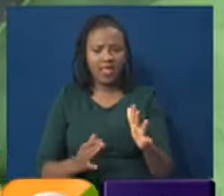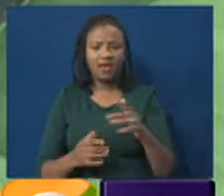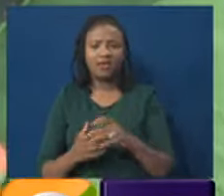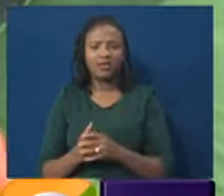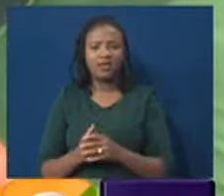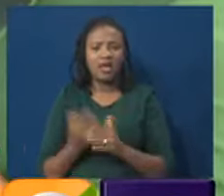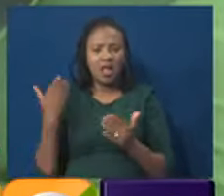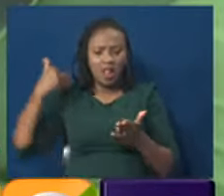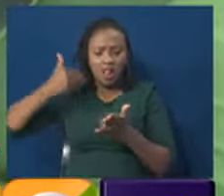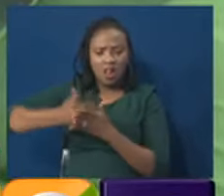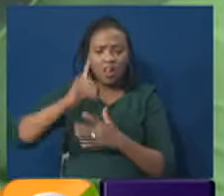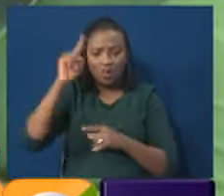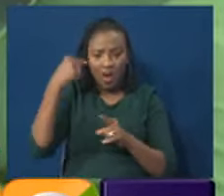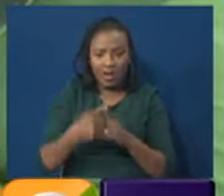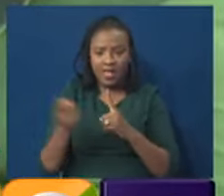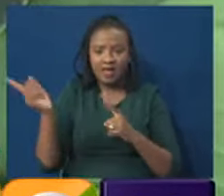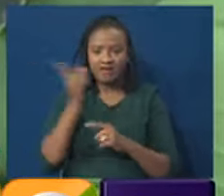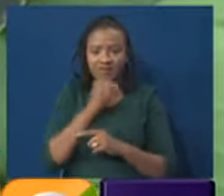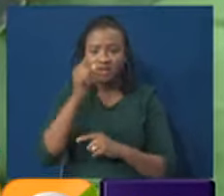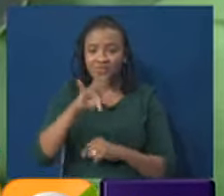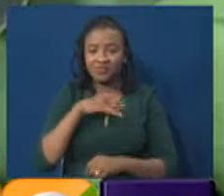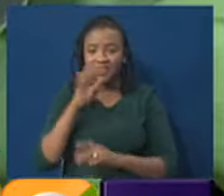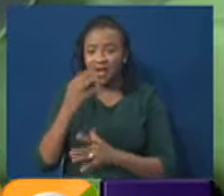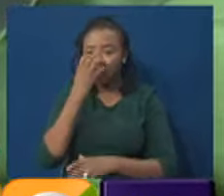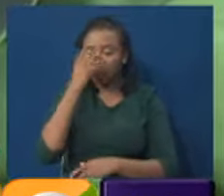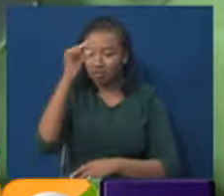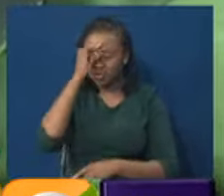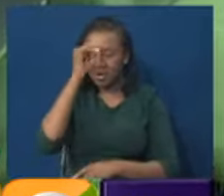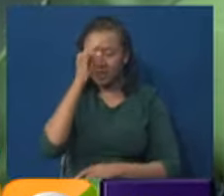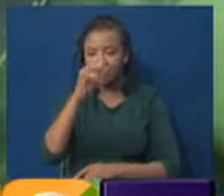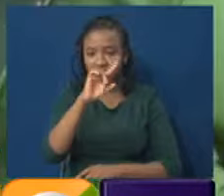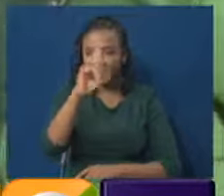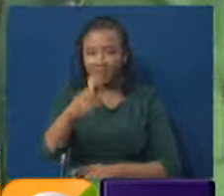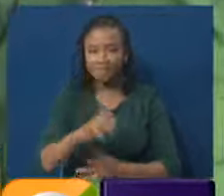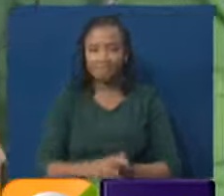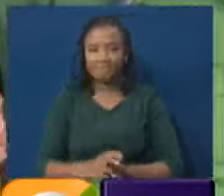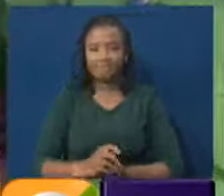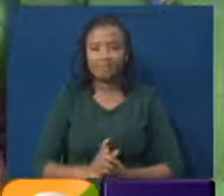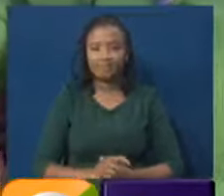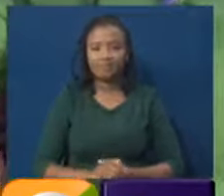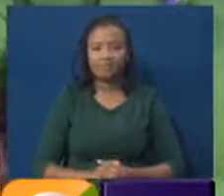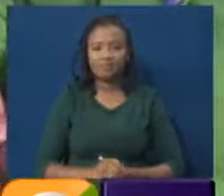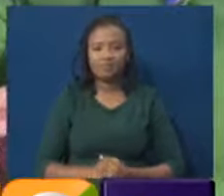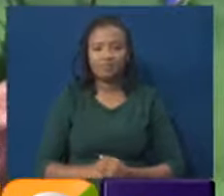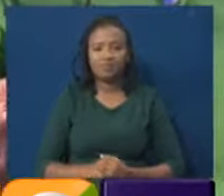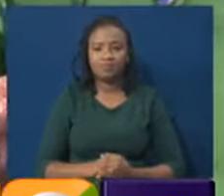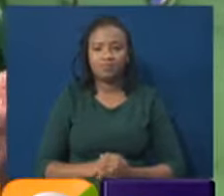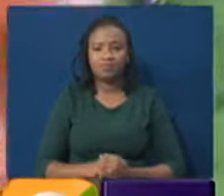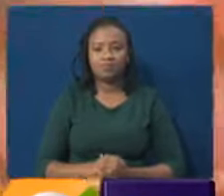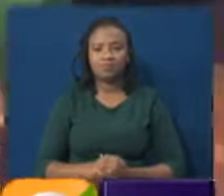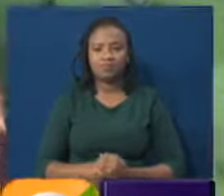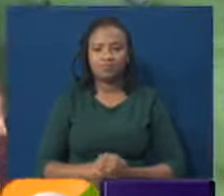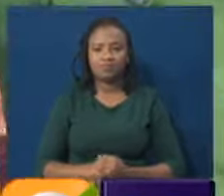1 year later, what do you feel about the fifth administration's term in office? Well, excuse me. My name is George